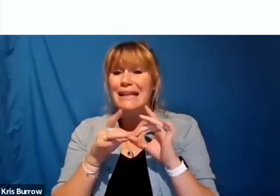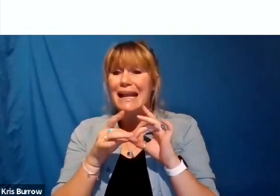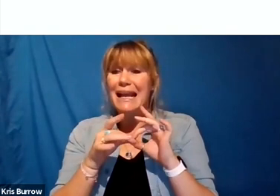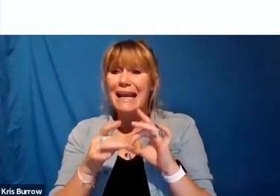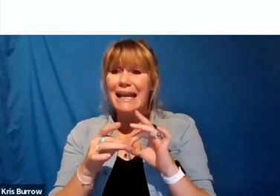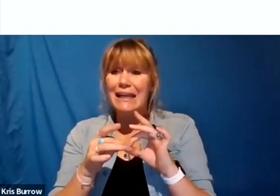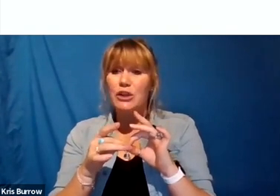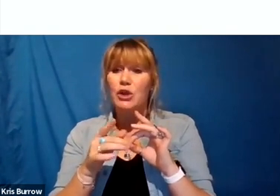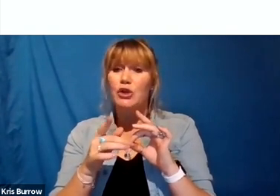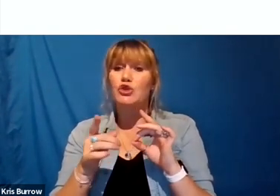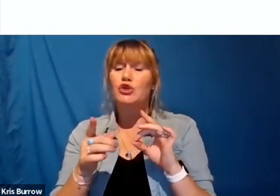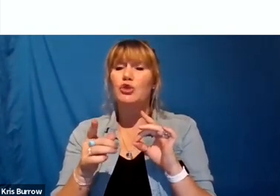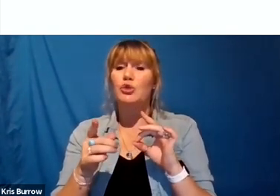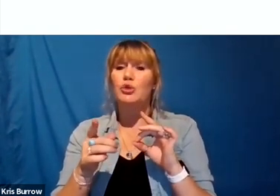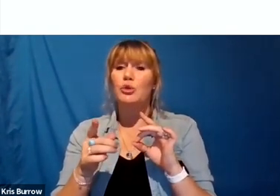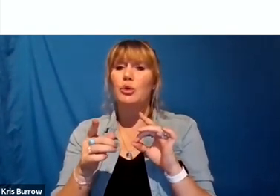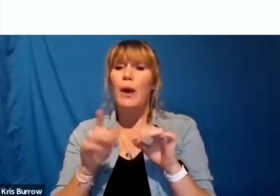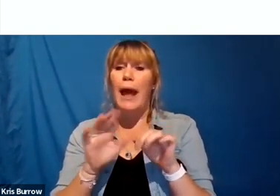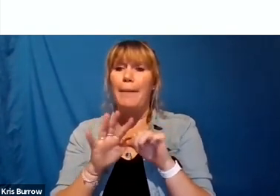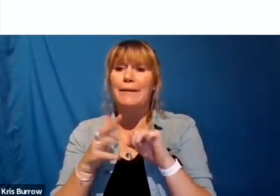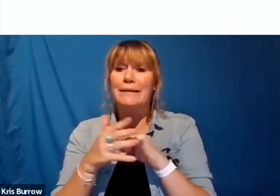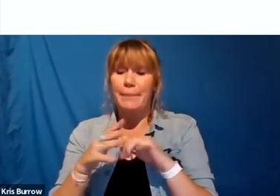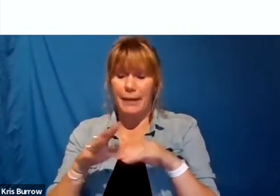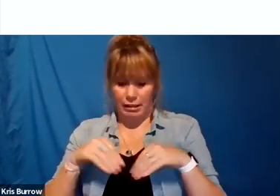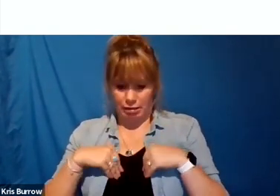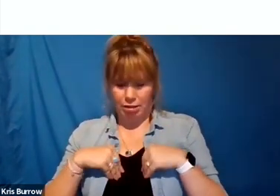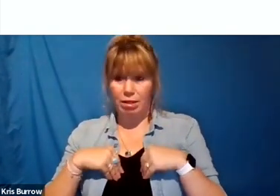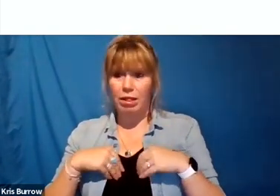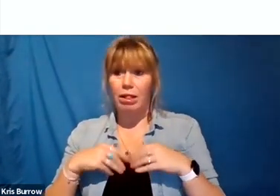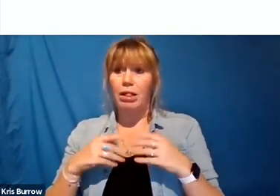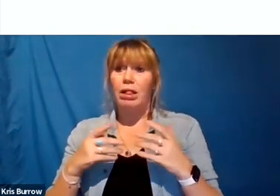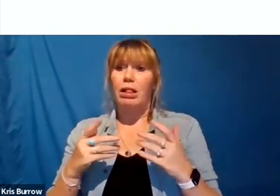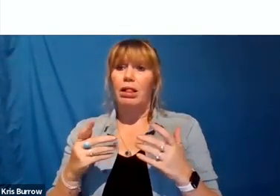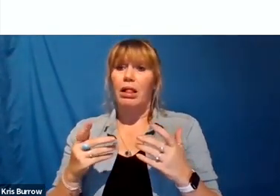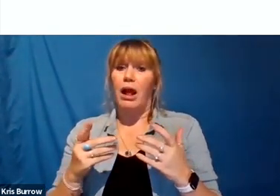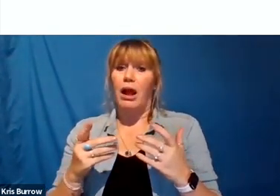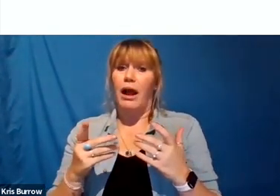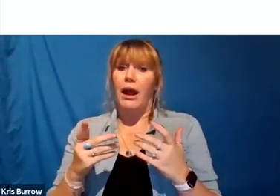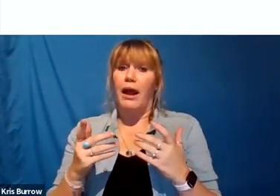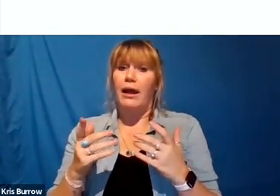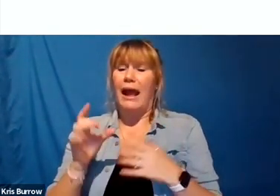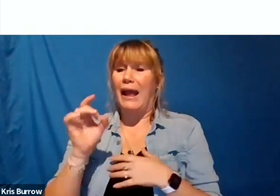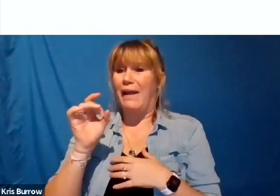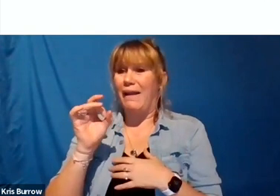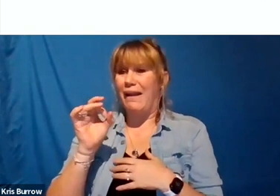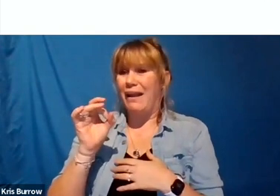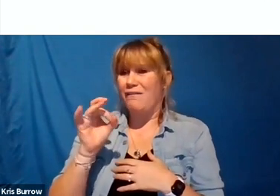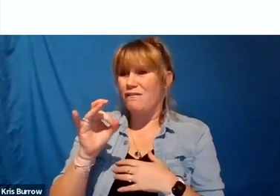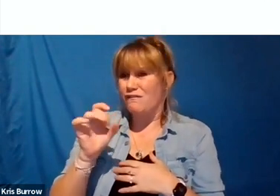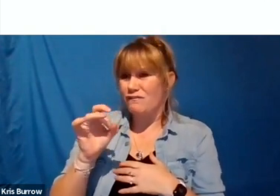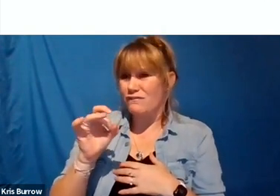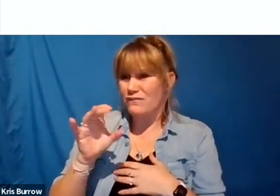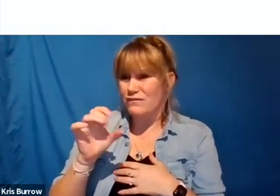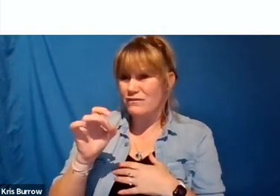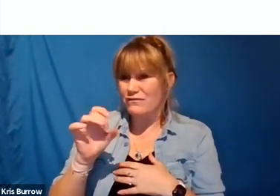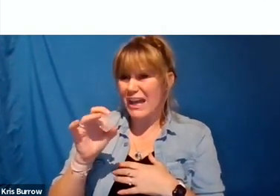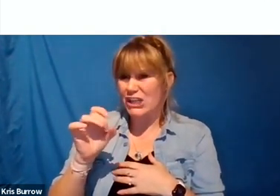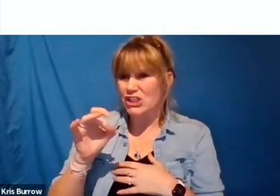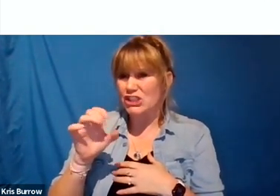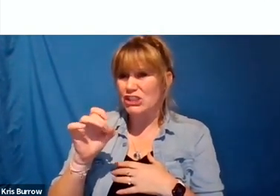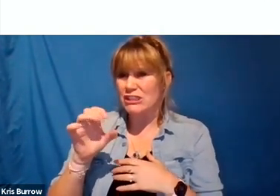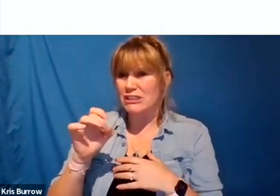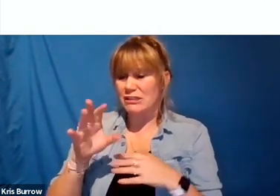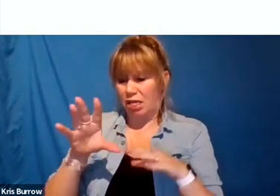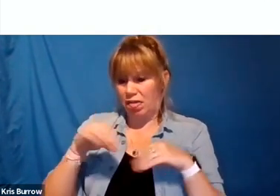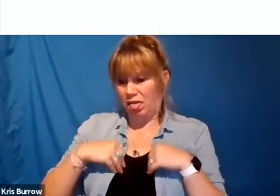which is the study of infectious disease, to the colonial projects. This early study